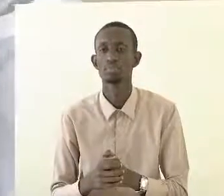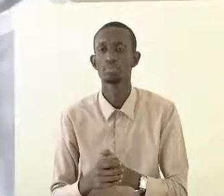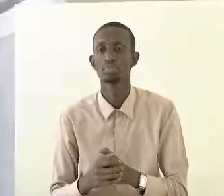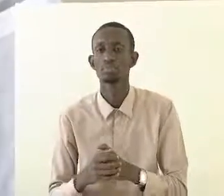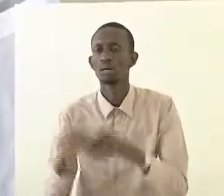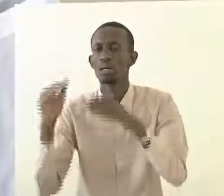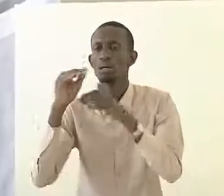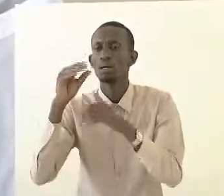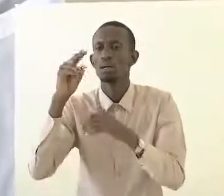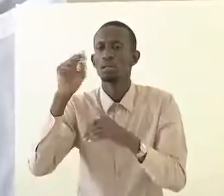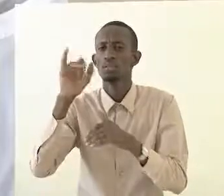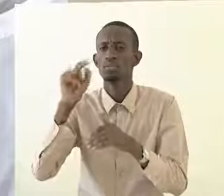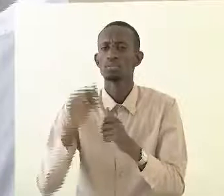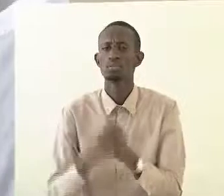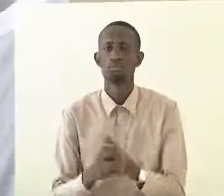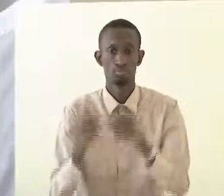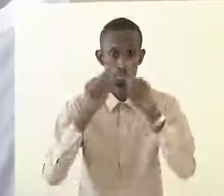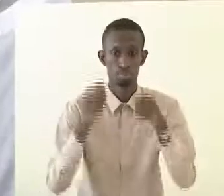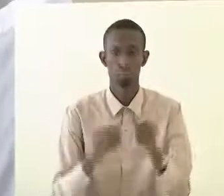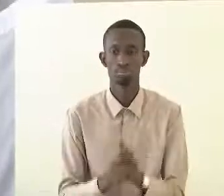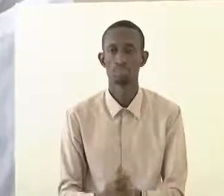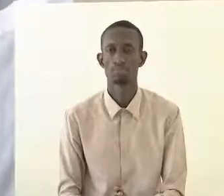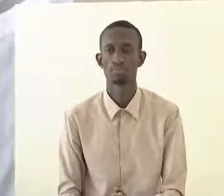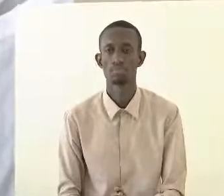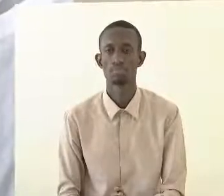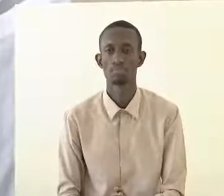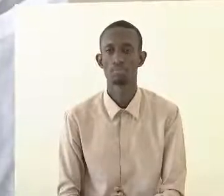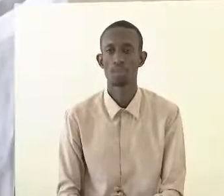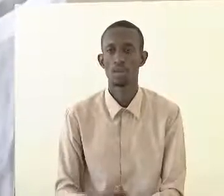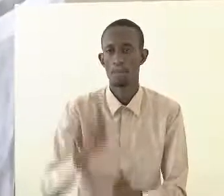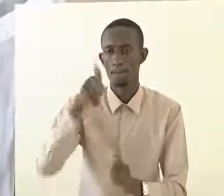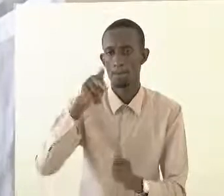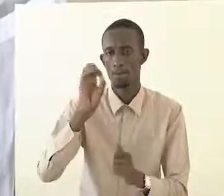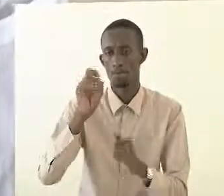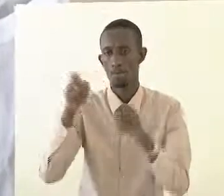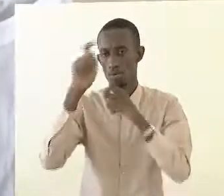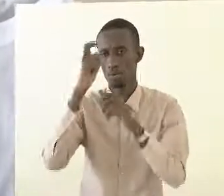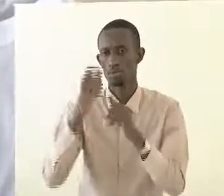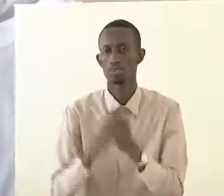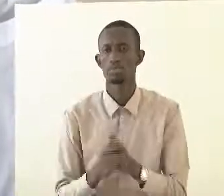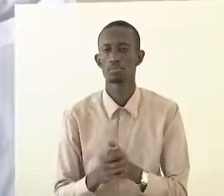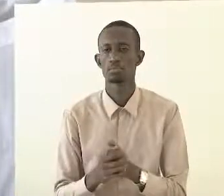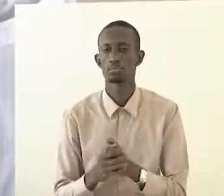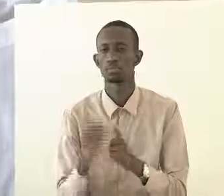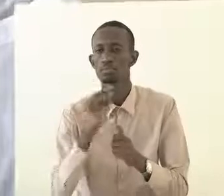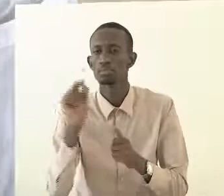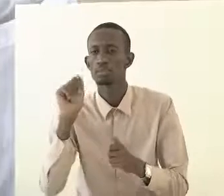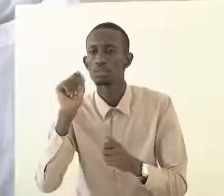integral involving p of x divided by ax plus